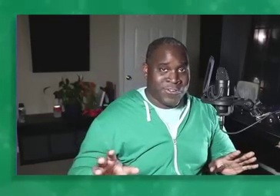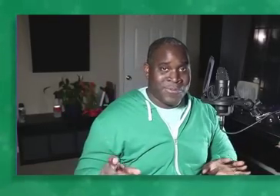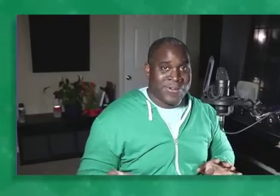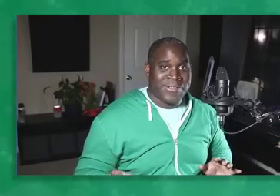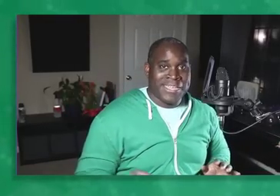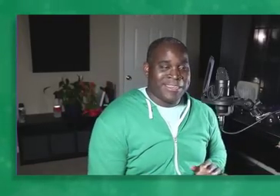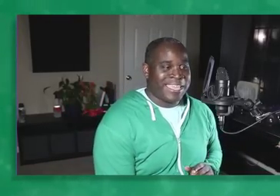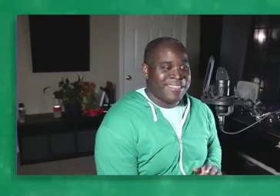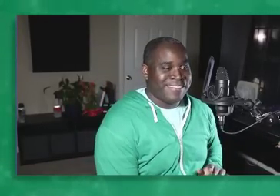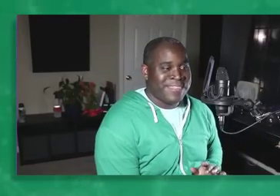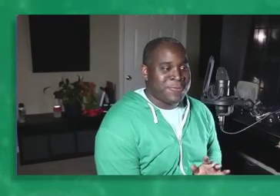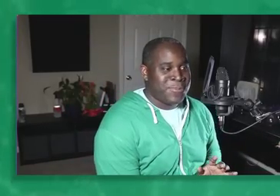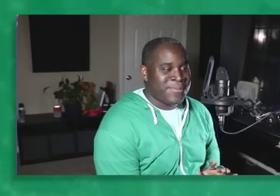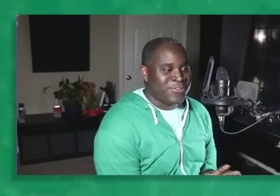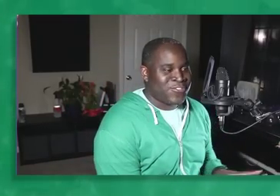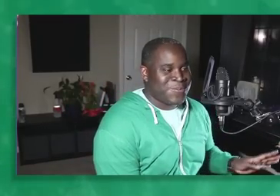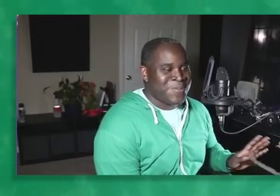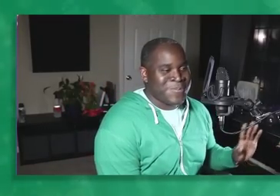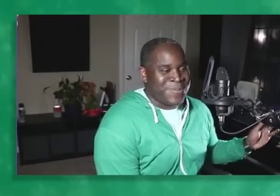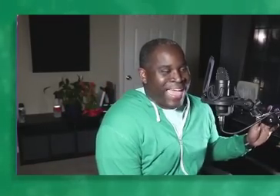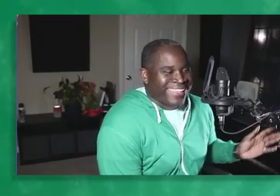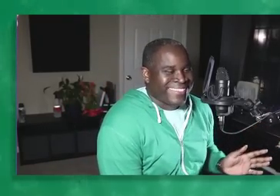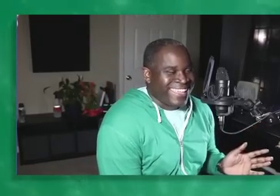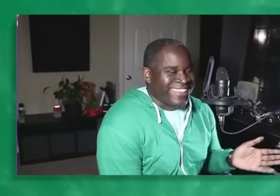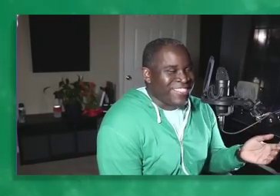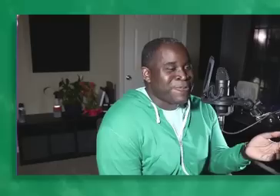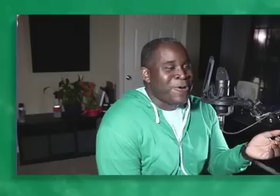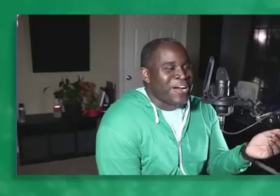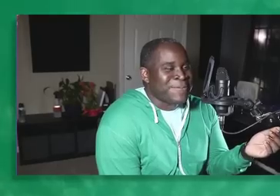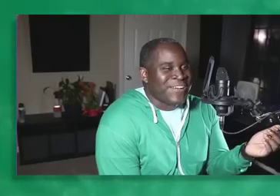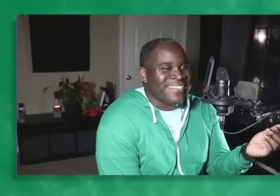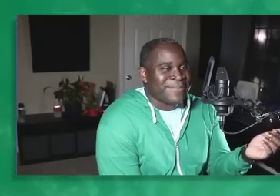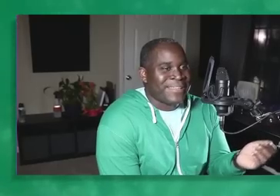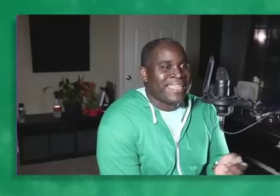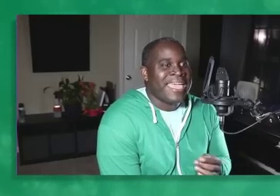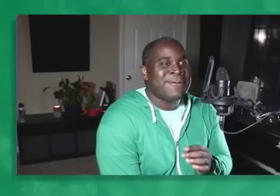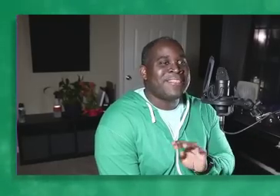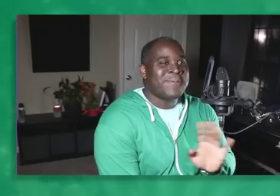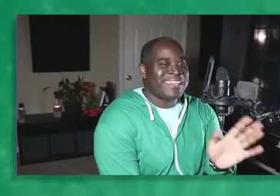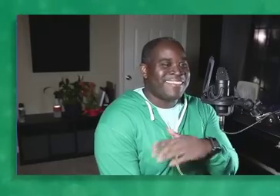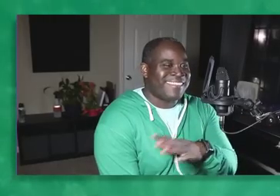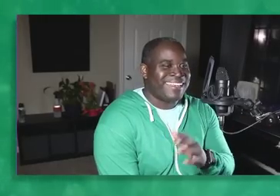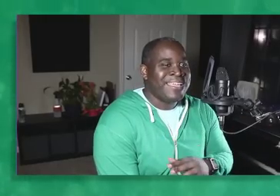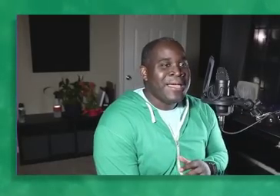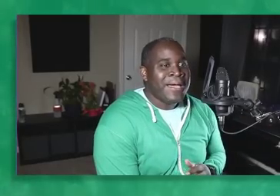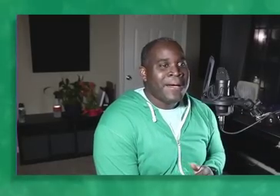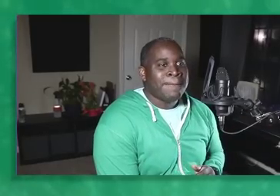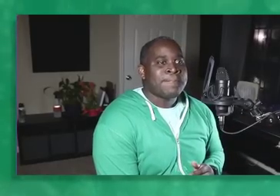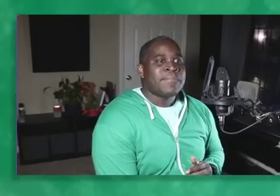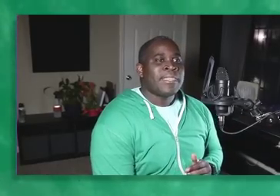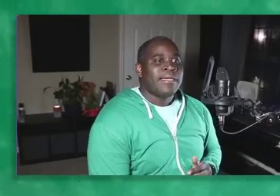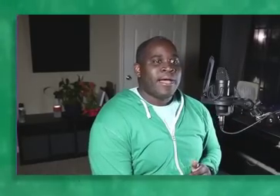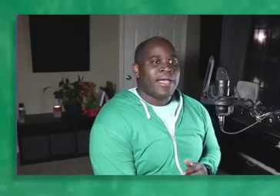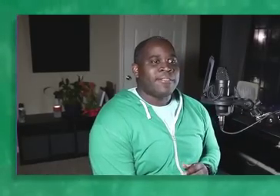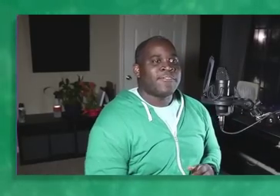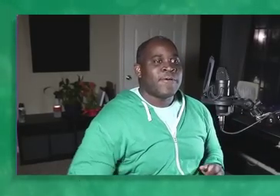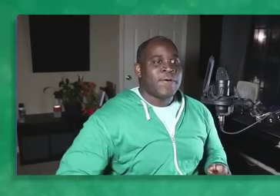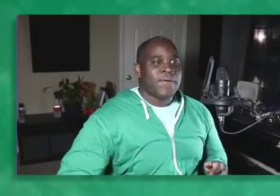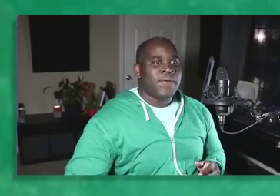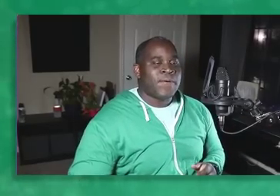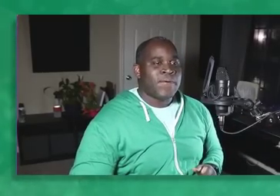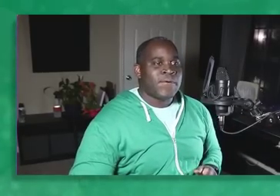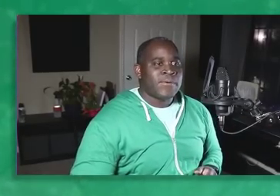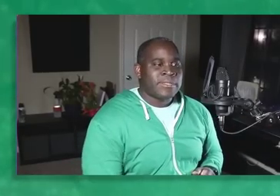incredible interpreter. He can like see through people's backs and through armor and stuff like that. Anyway, let's break down the scene. All right,